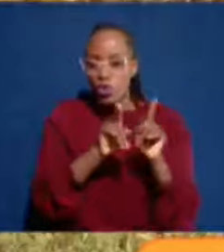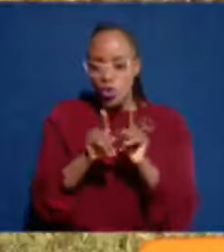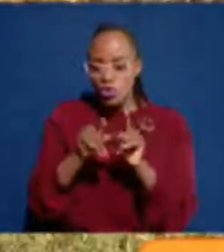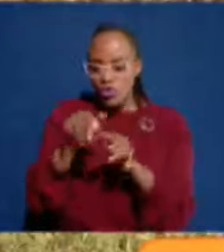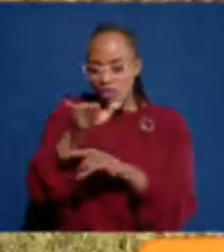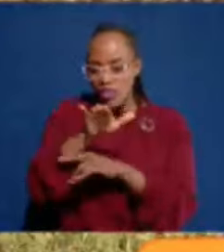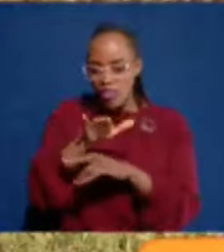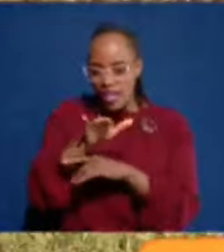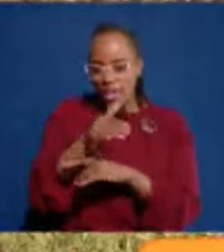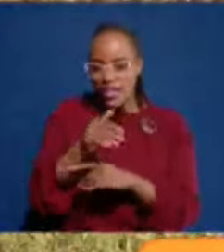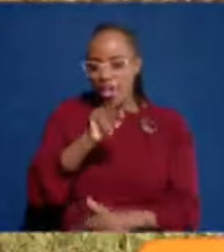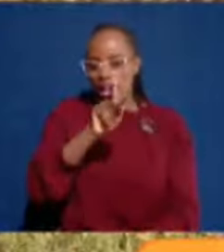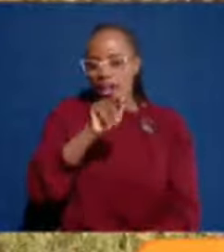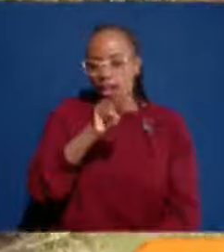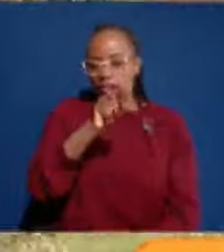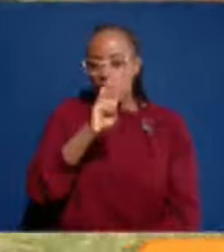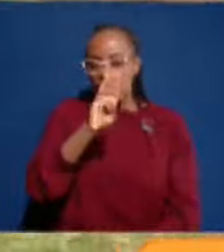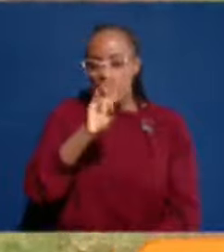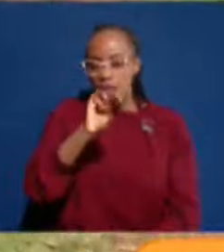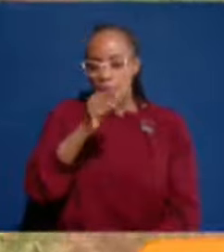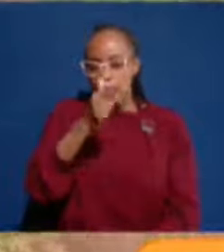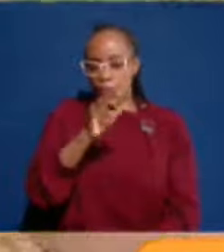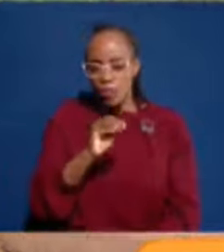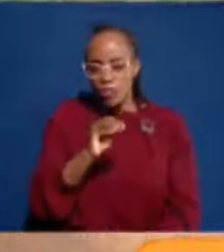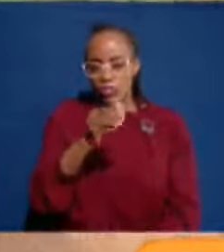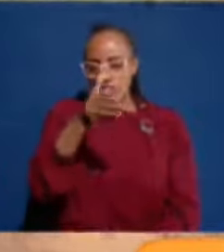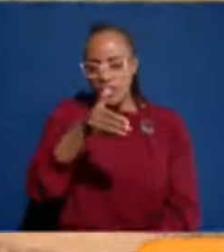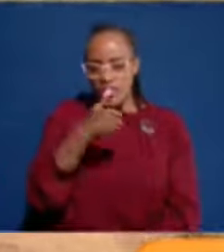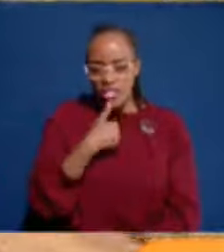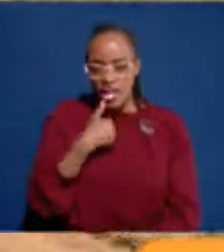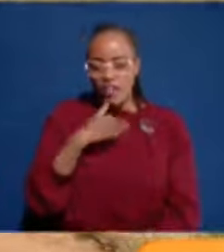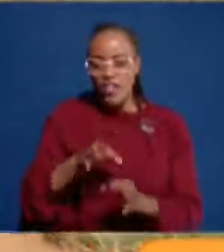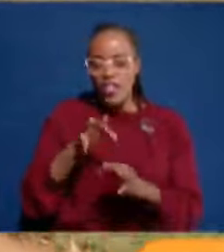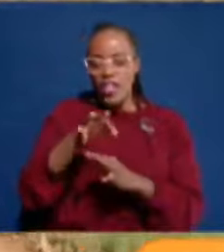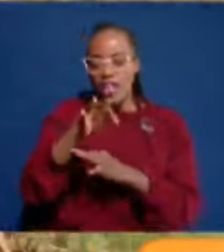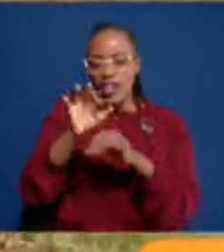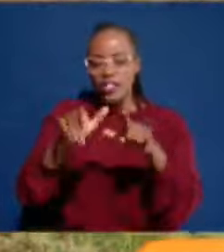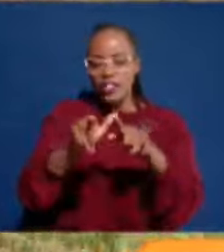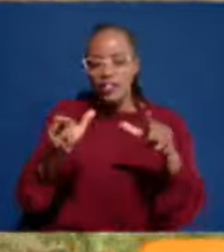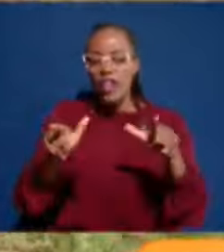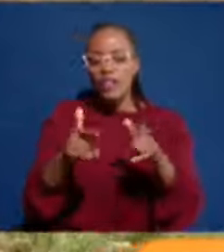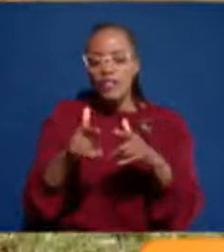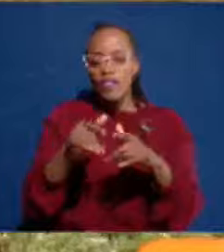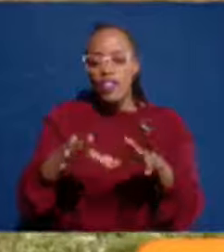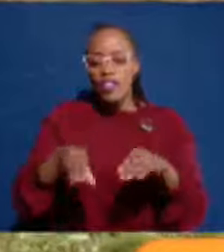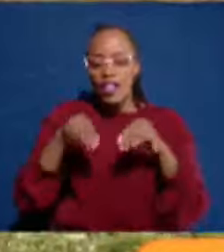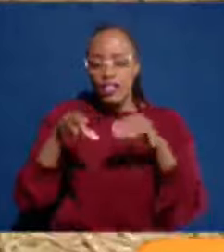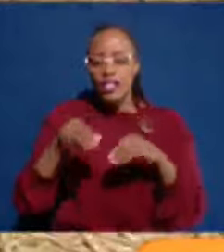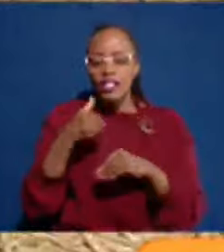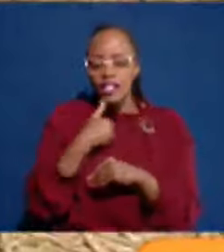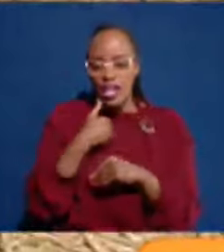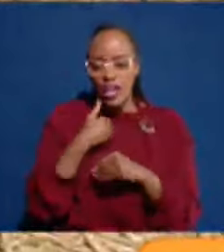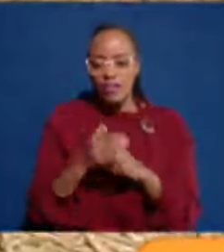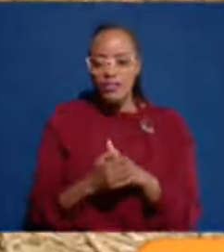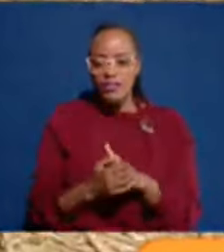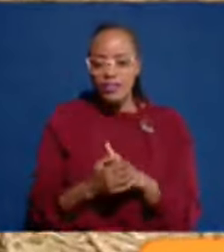area. Here, a model farm exists with acres of land under the grass.